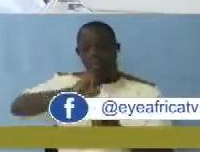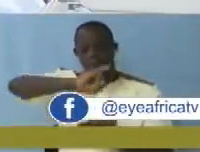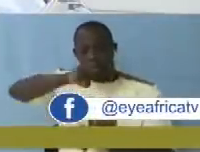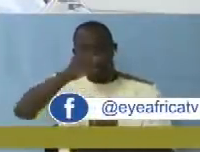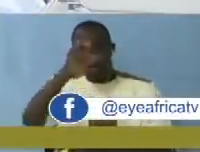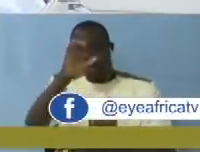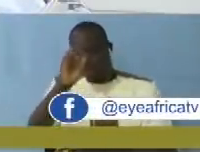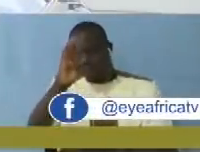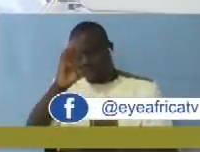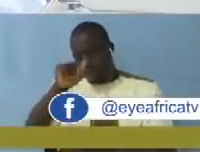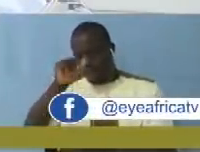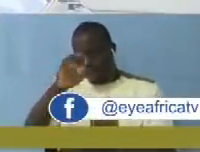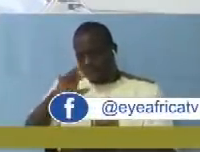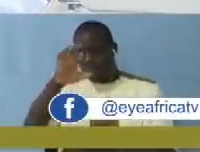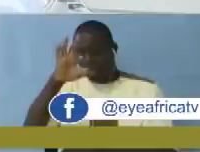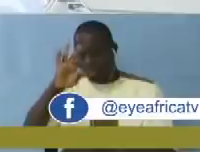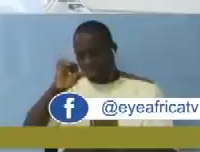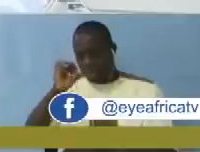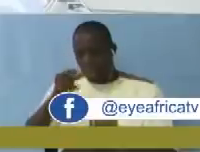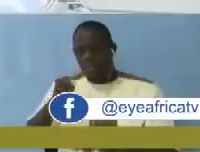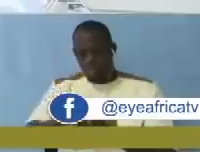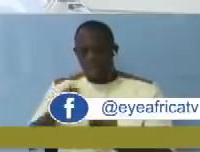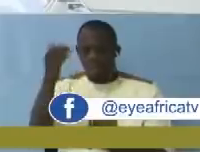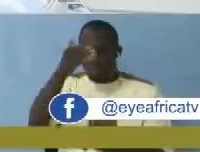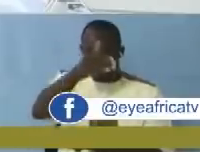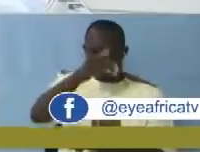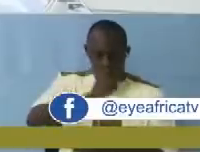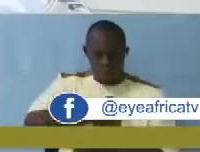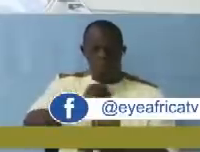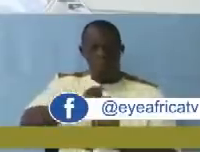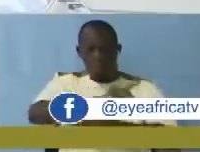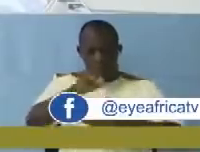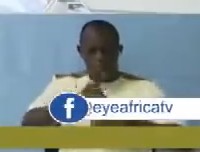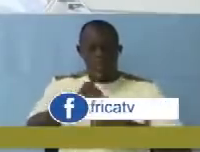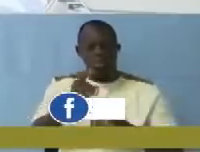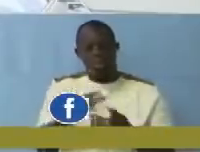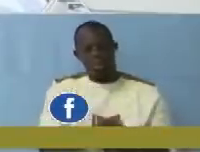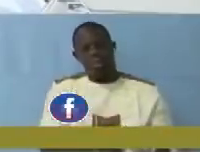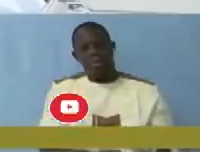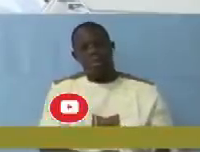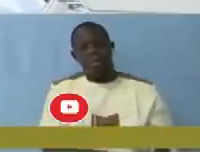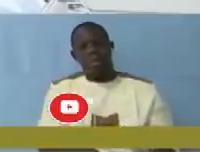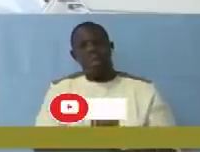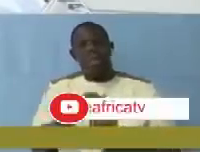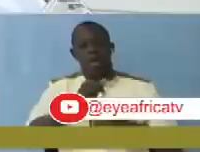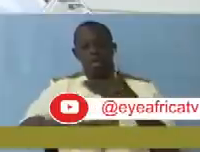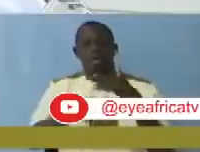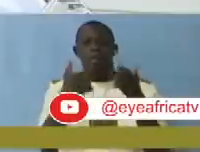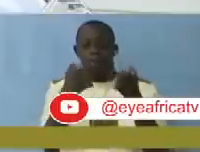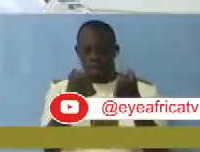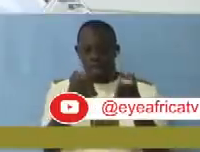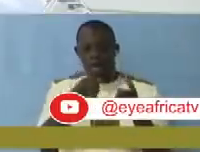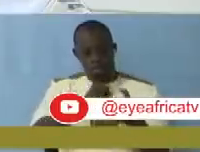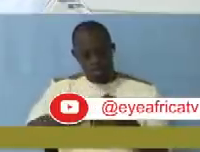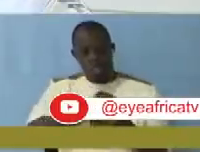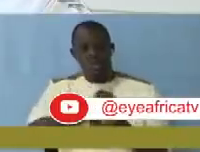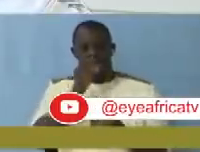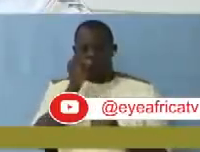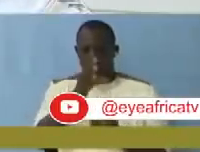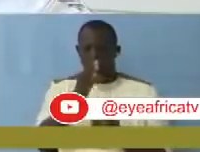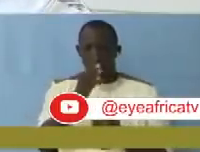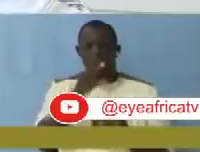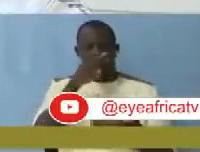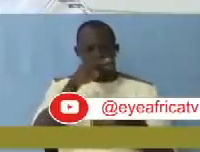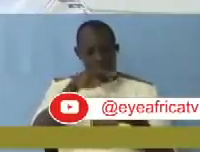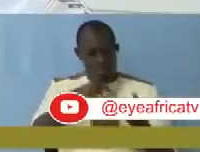Many along ko beji hani jabate man in tata la palaso in Mandinka he said Jola and Taborno in Sato. He said in